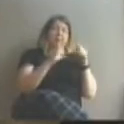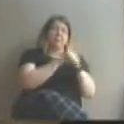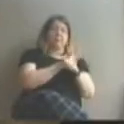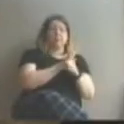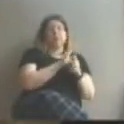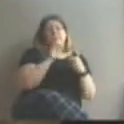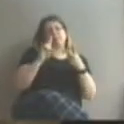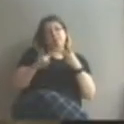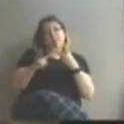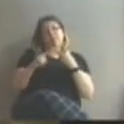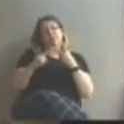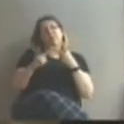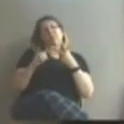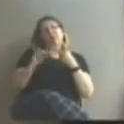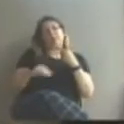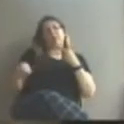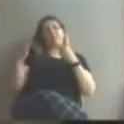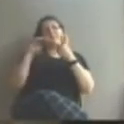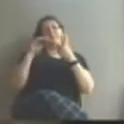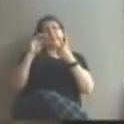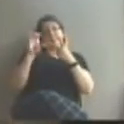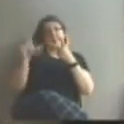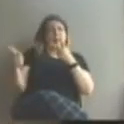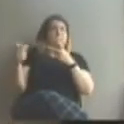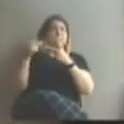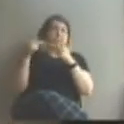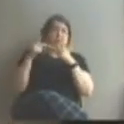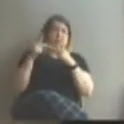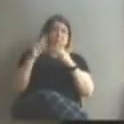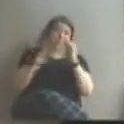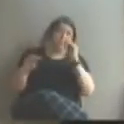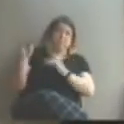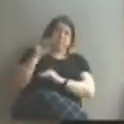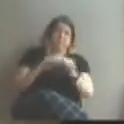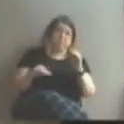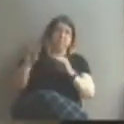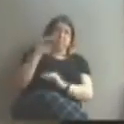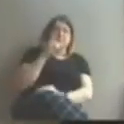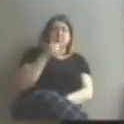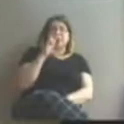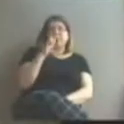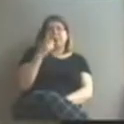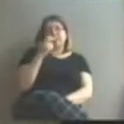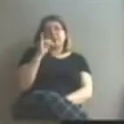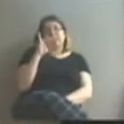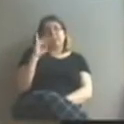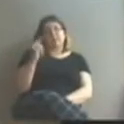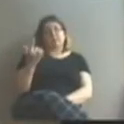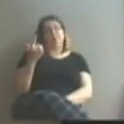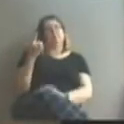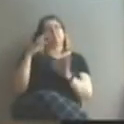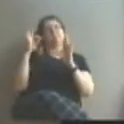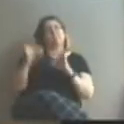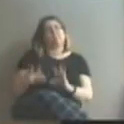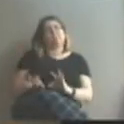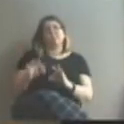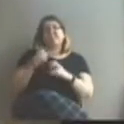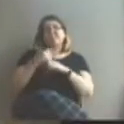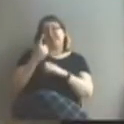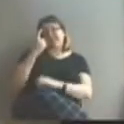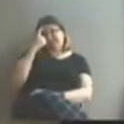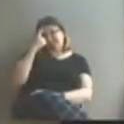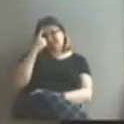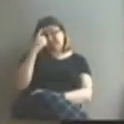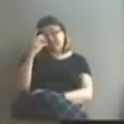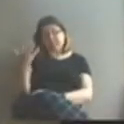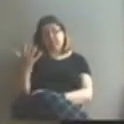then there's moving other positions organizationally that Dr. Herring's described really well, just makes sense.